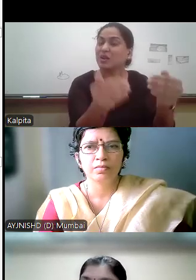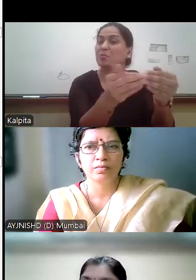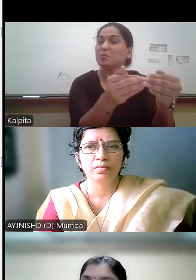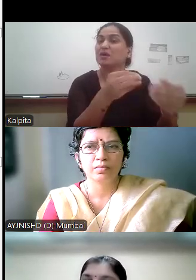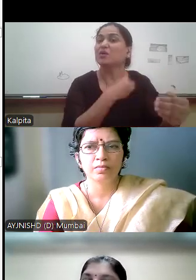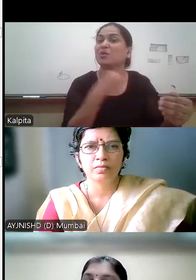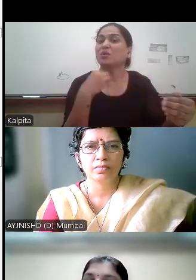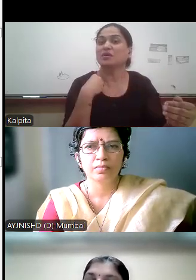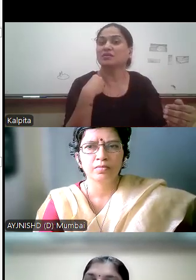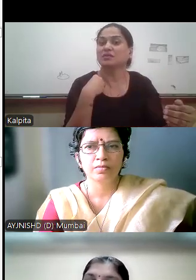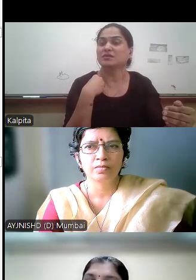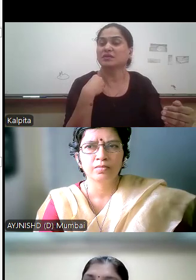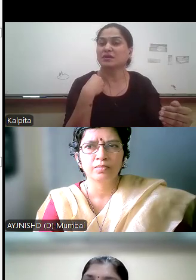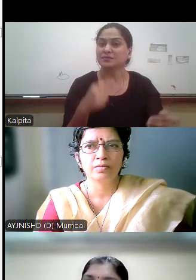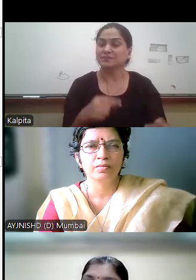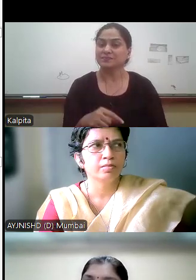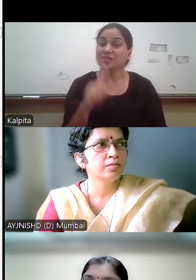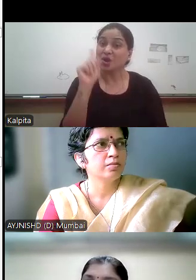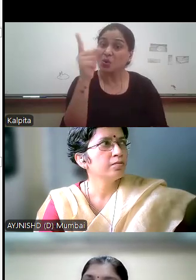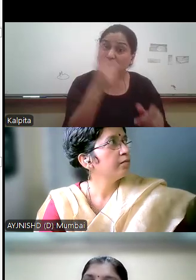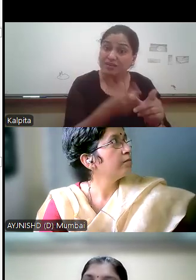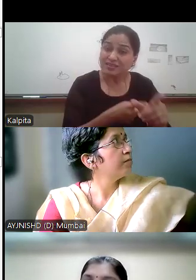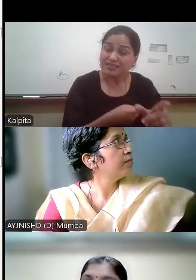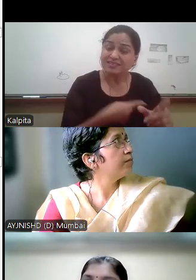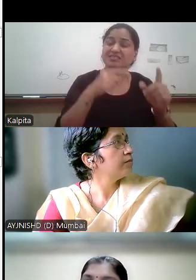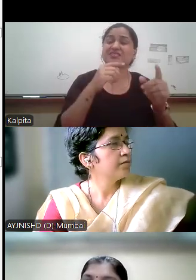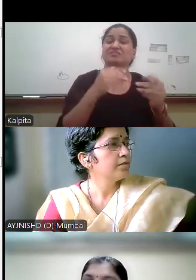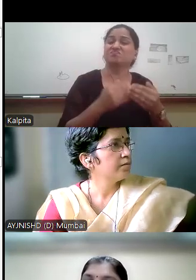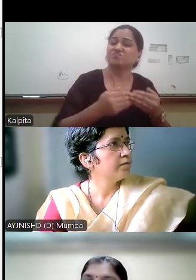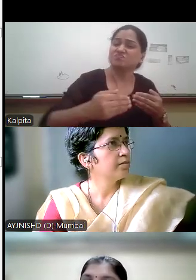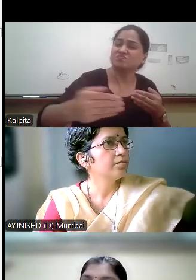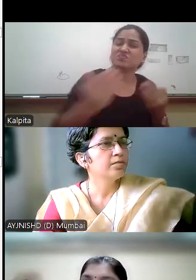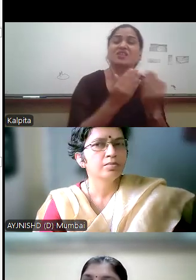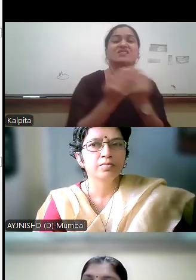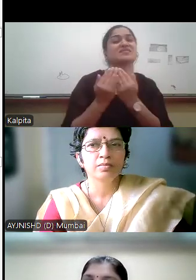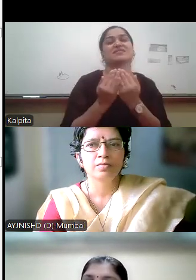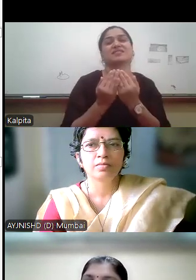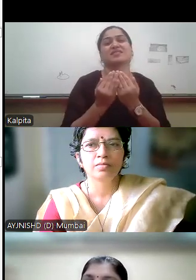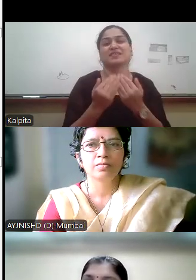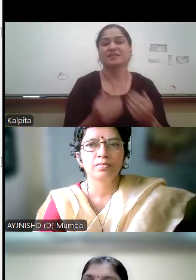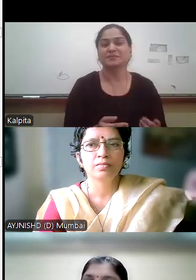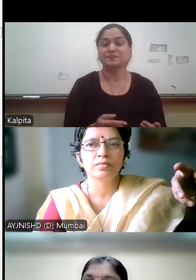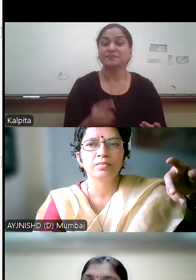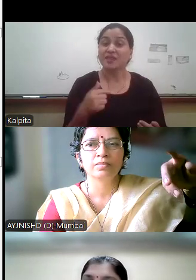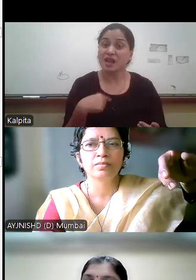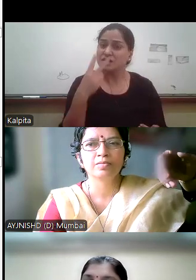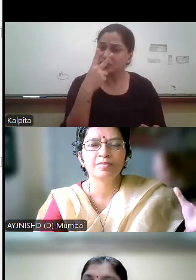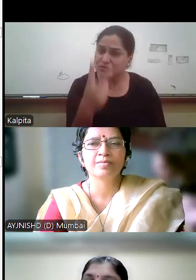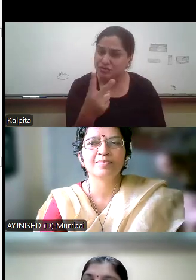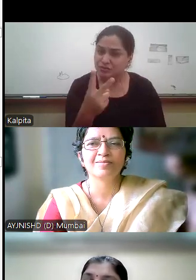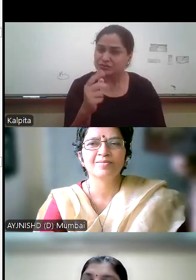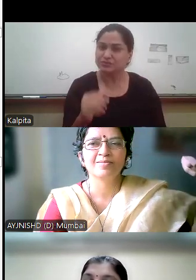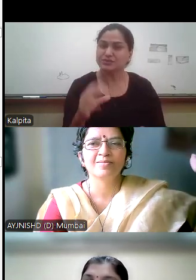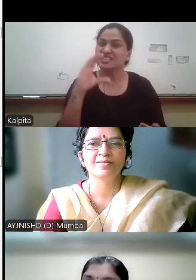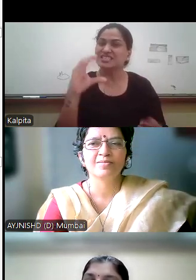prevent. And then I did a 1 year longitudinal study, and we saw that even if it was preterm, the incidence of CP